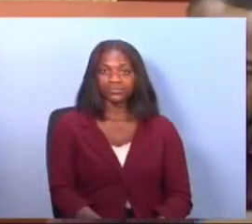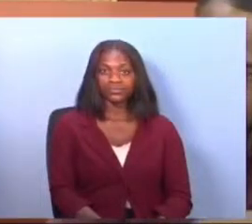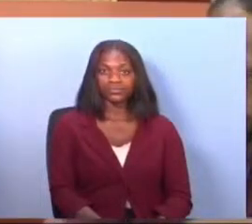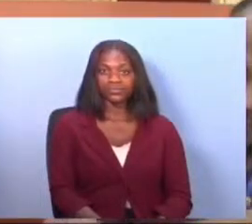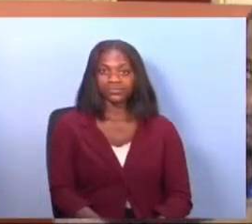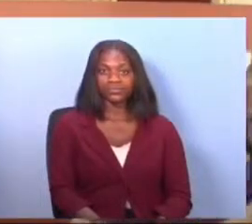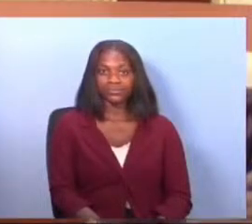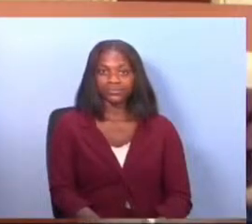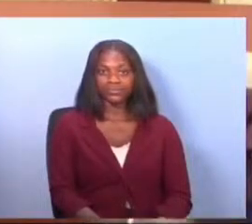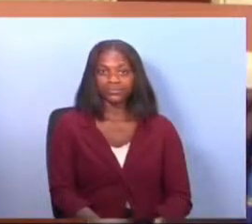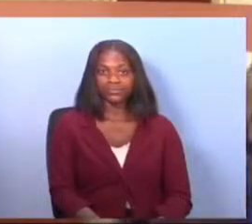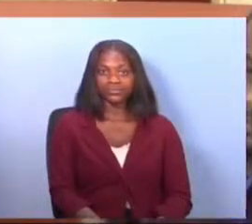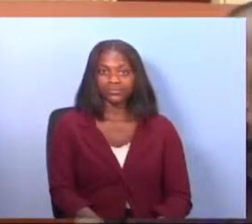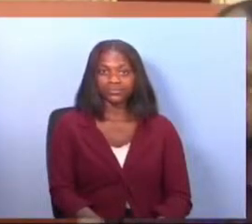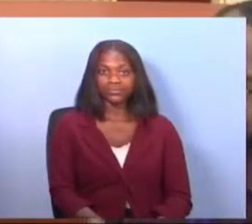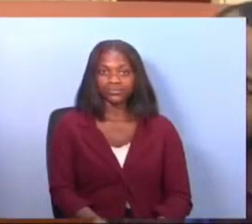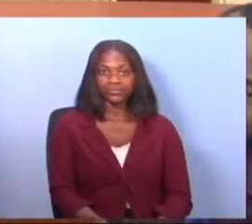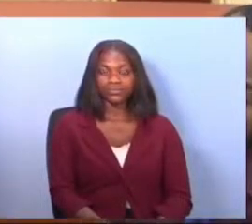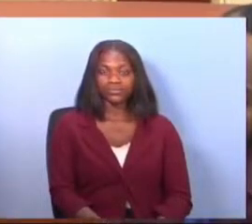Mr. Speaker,